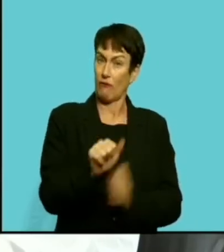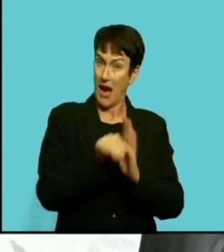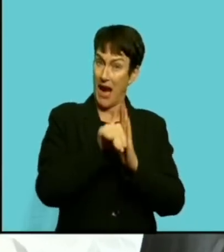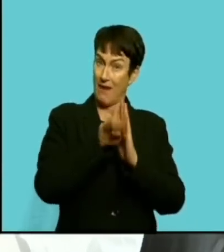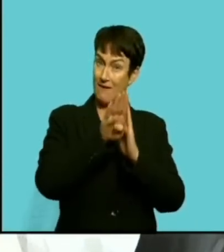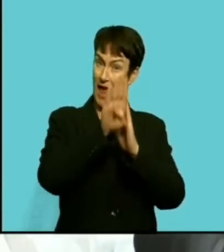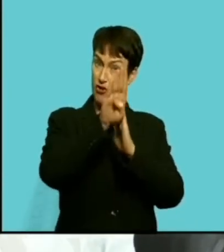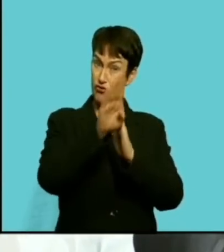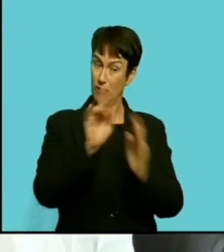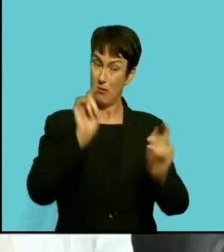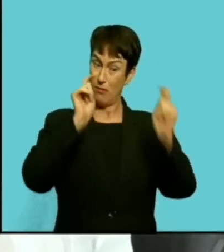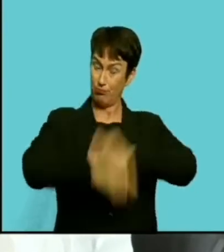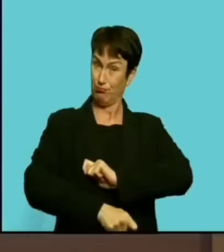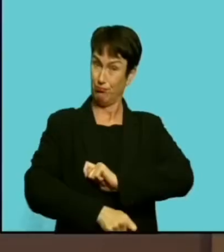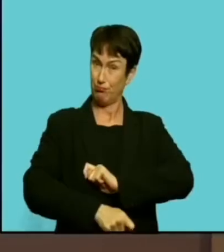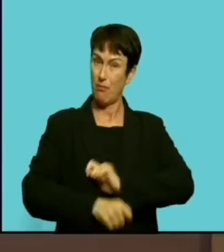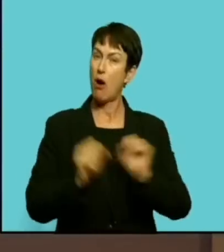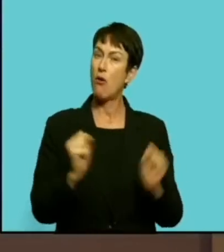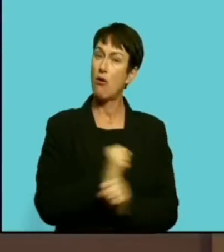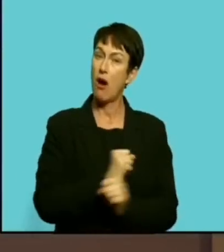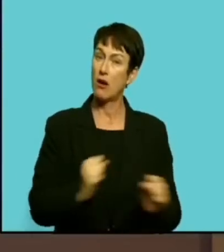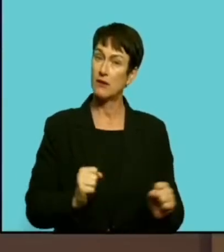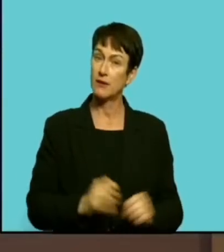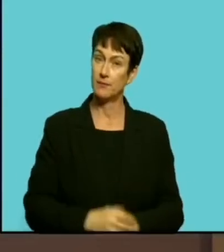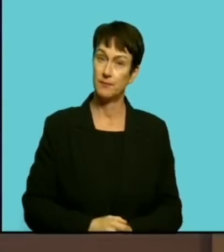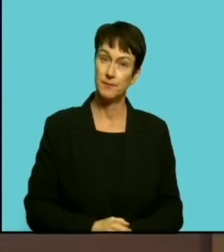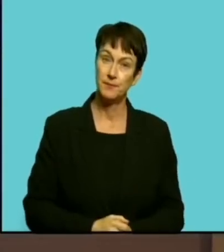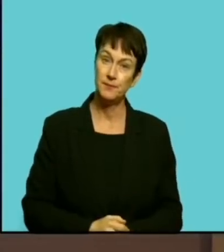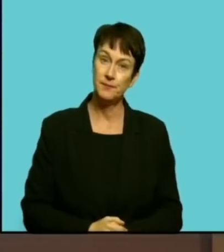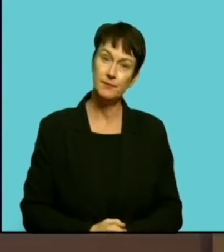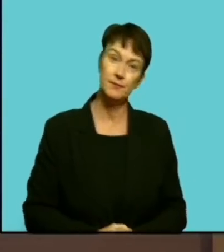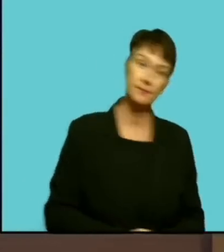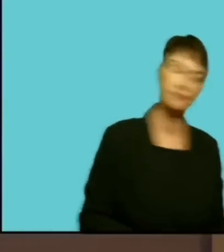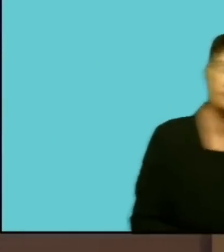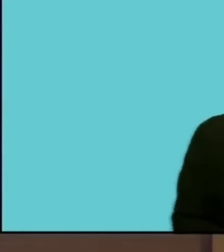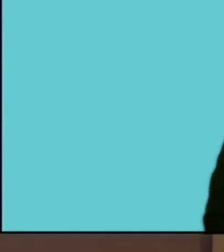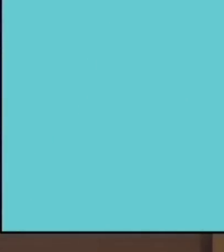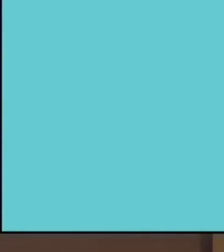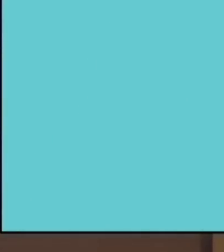this? Is that the last question? For now, yes, Governor.